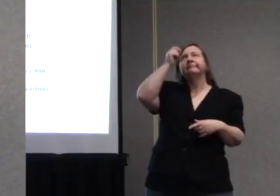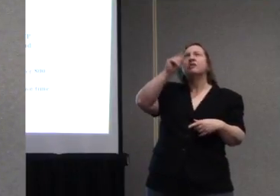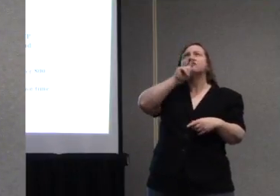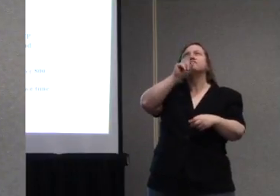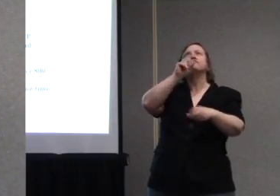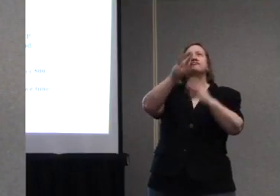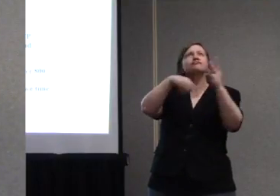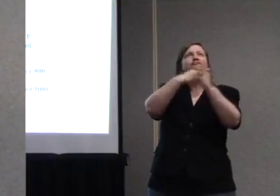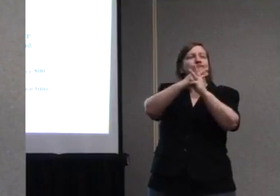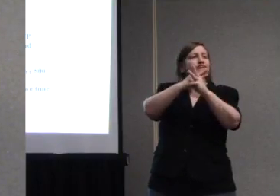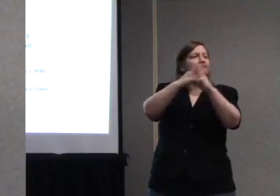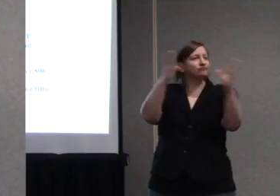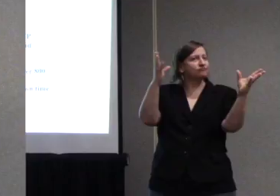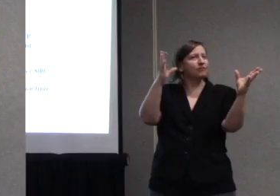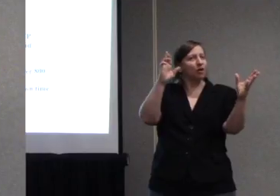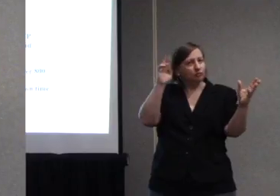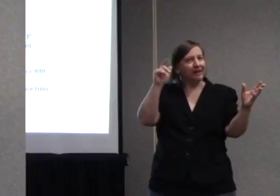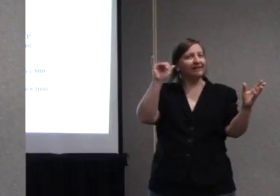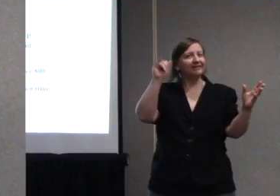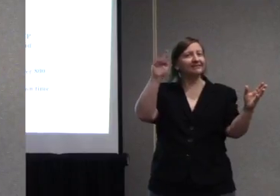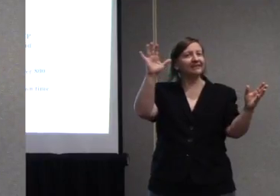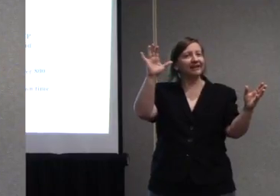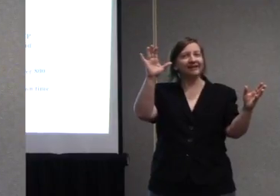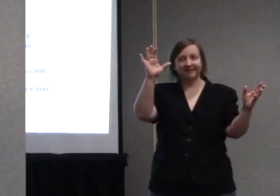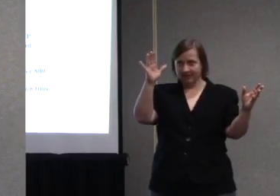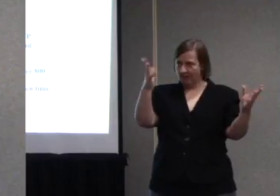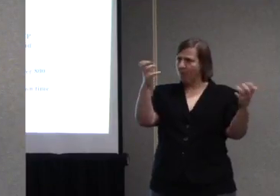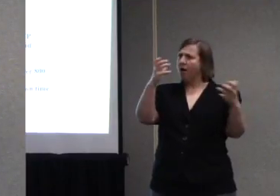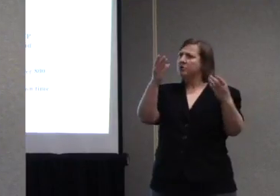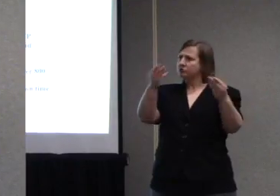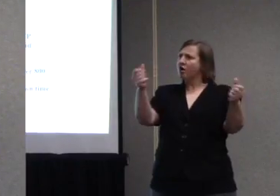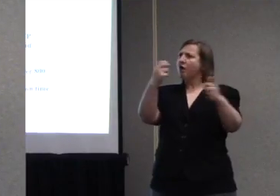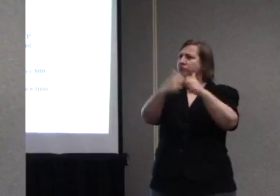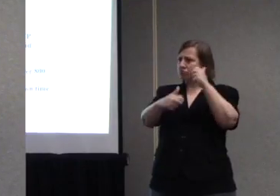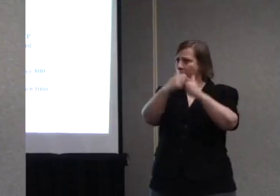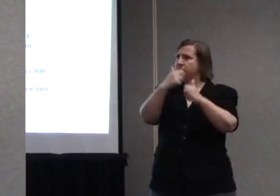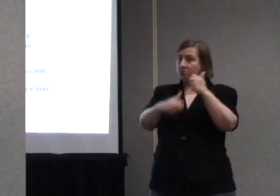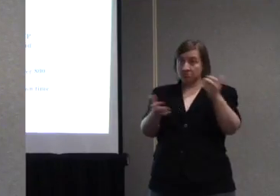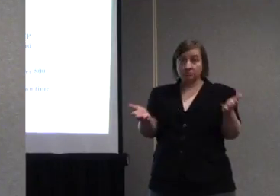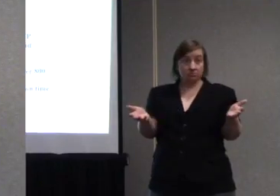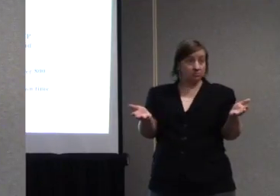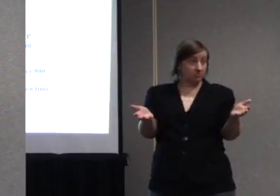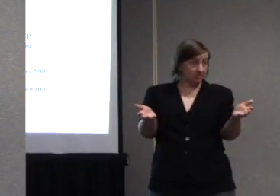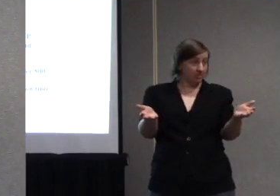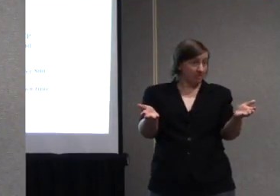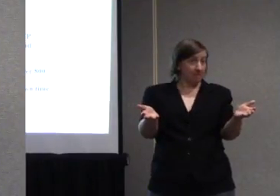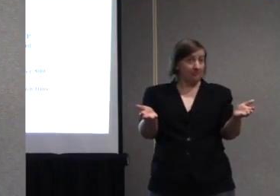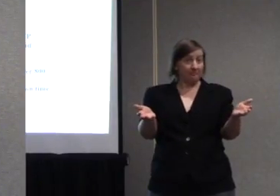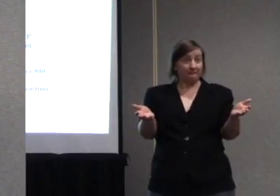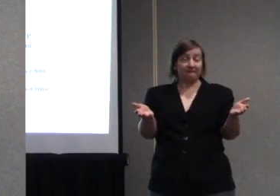are very realistic and you like to solve problems.